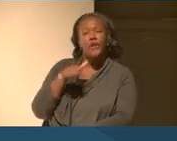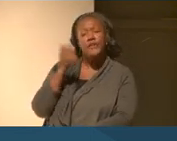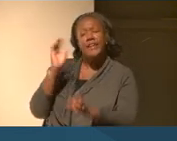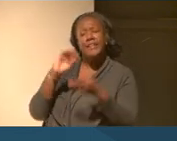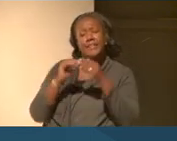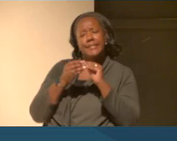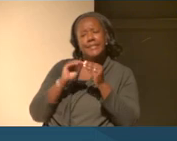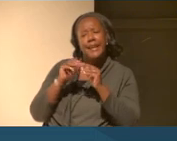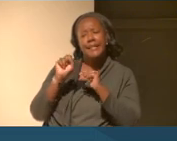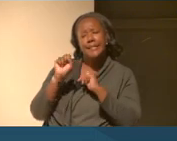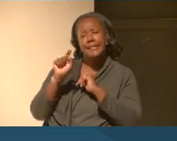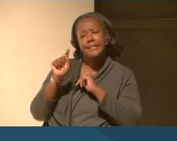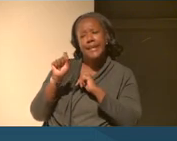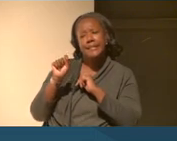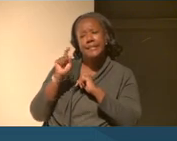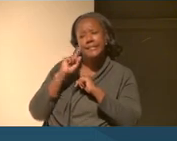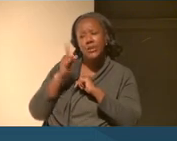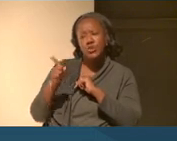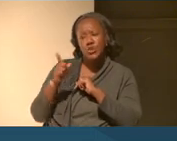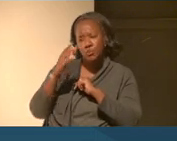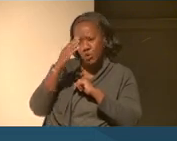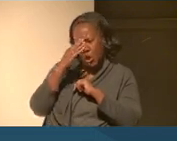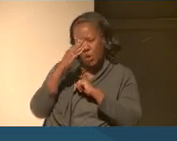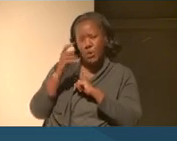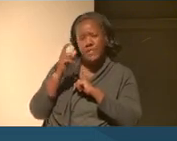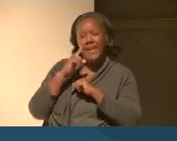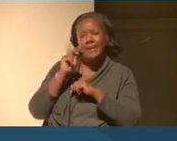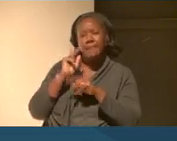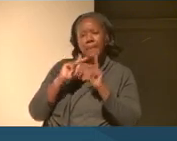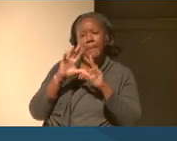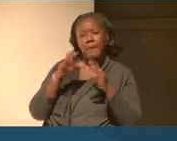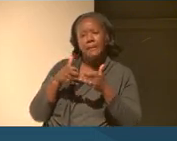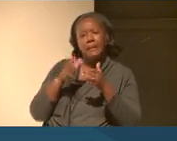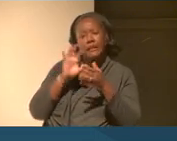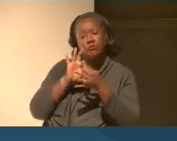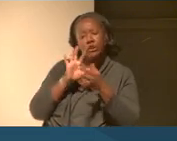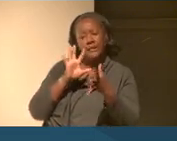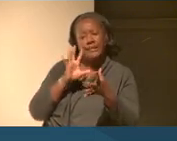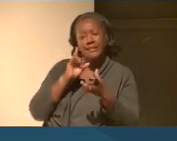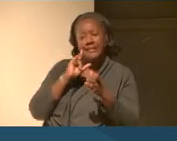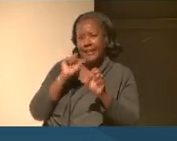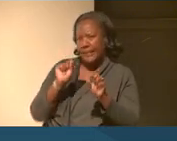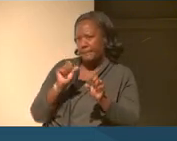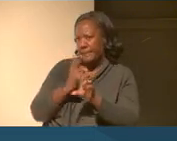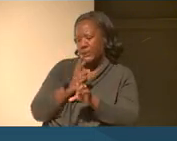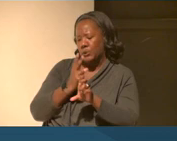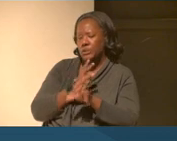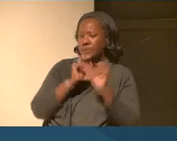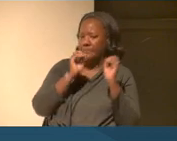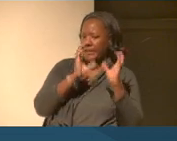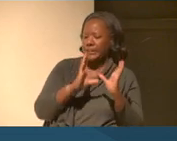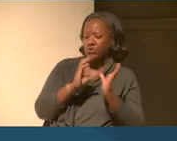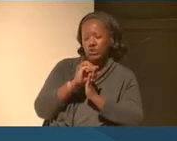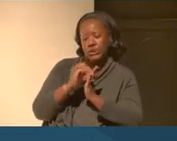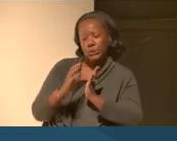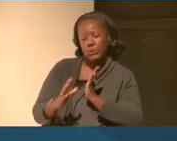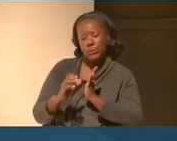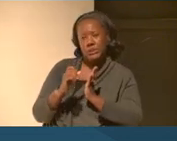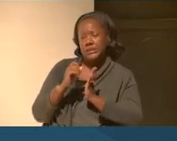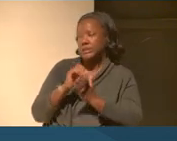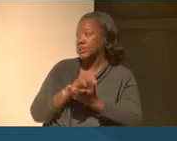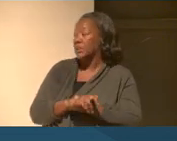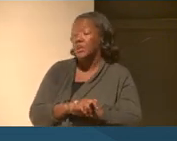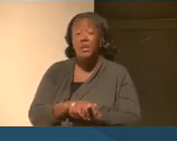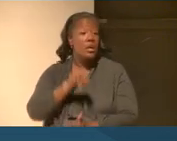publicly released for use by teachers and students to help get them started and make math connections? Oh, yeah. I mean,